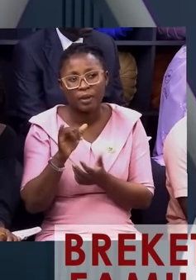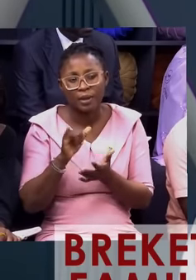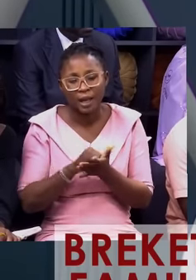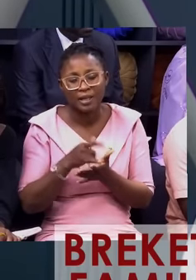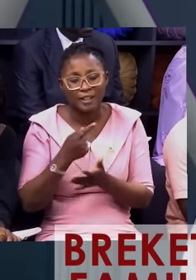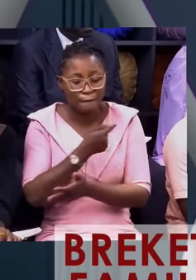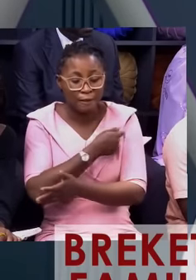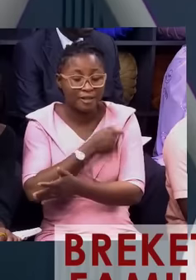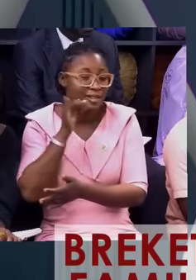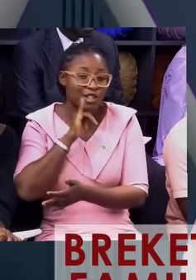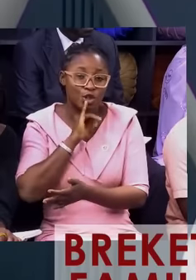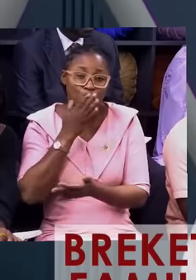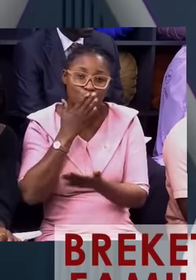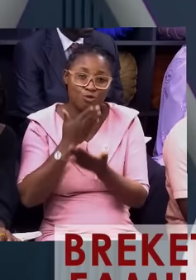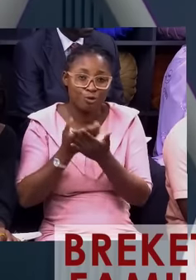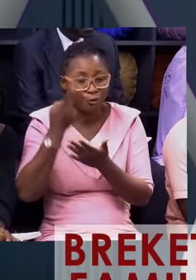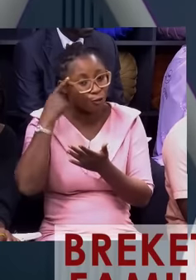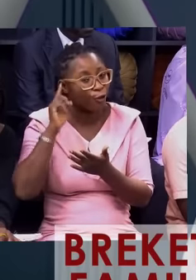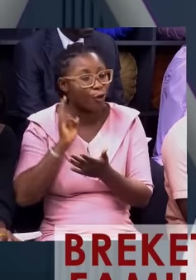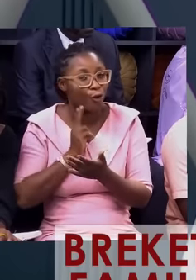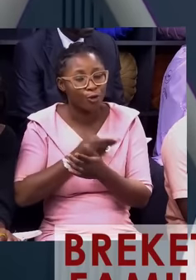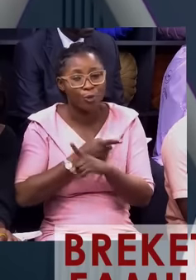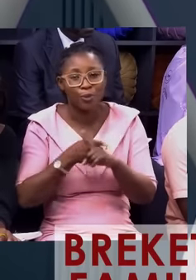us but my